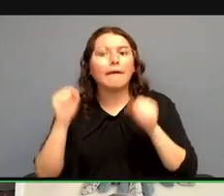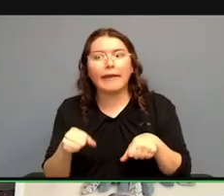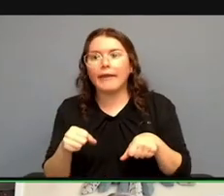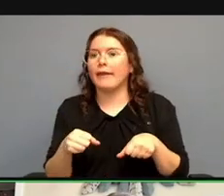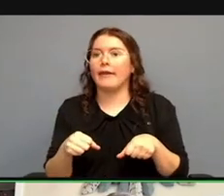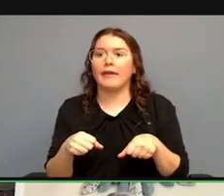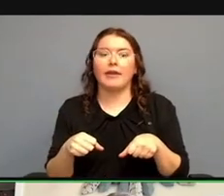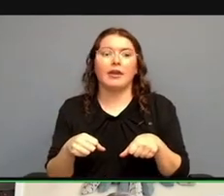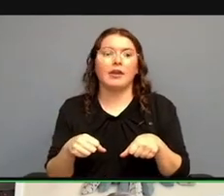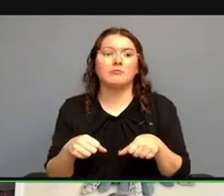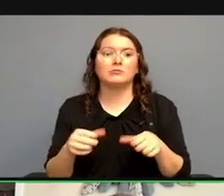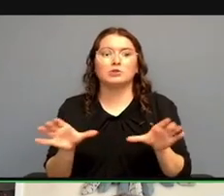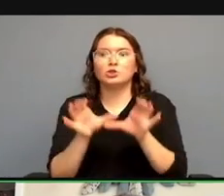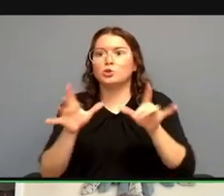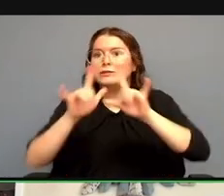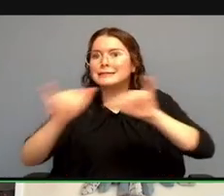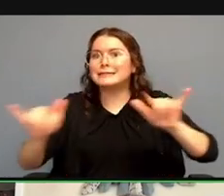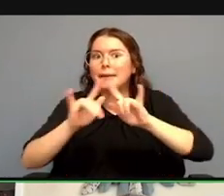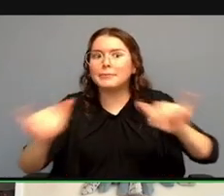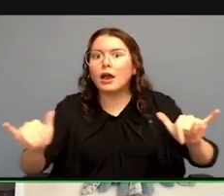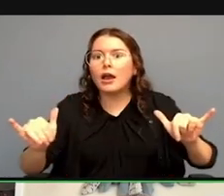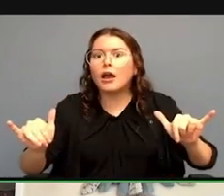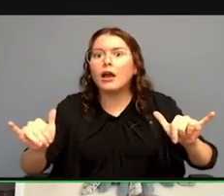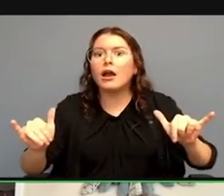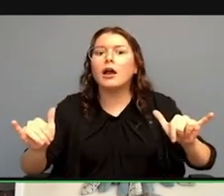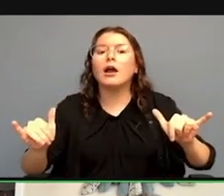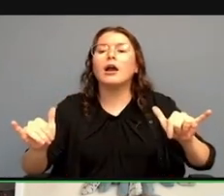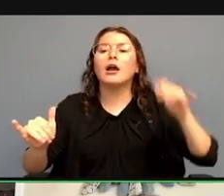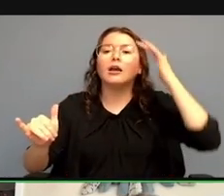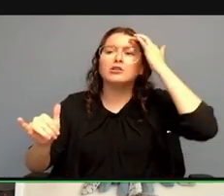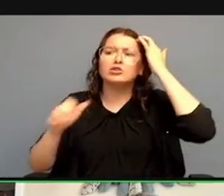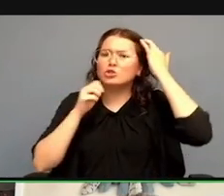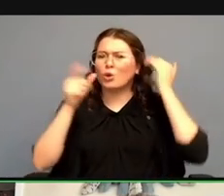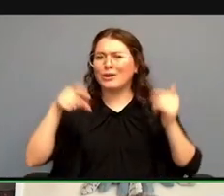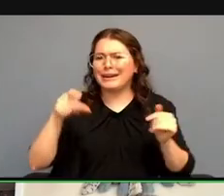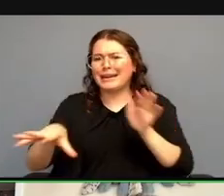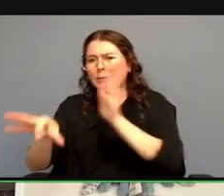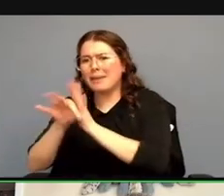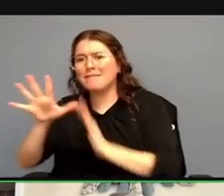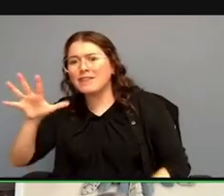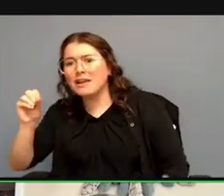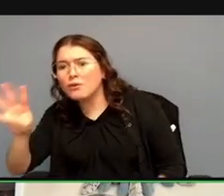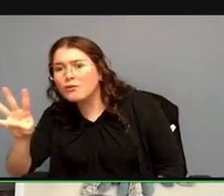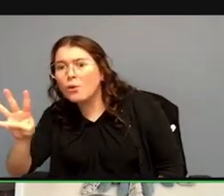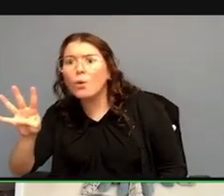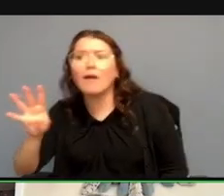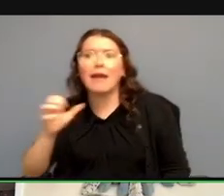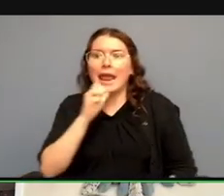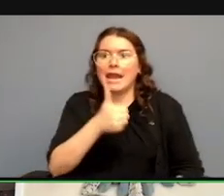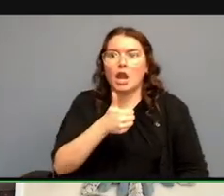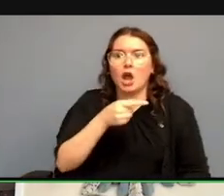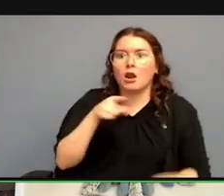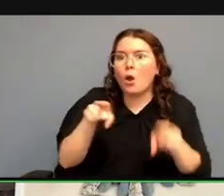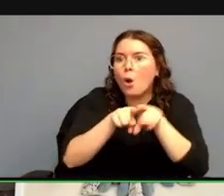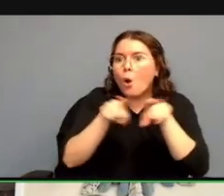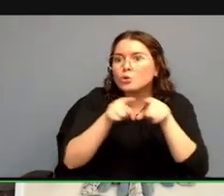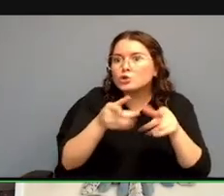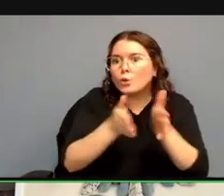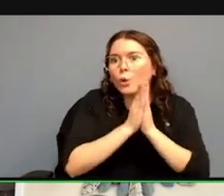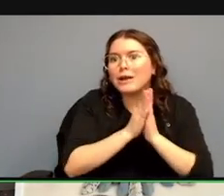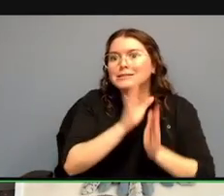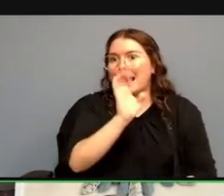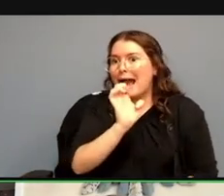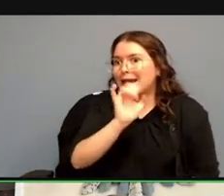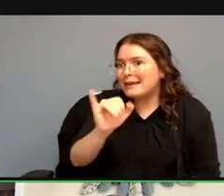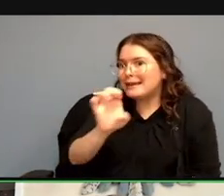things simultaneously. You don't have to choose a 504 plan and not also request an